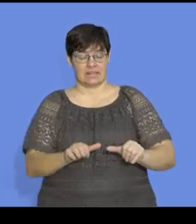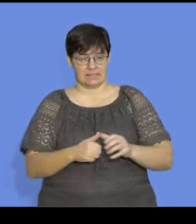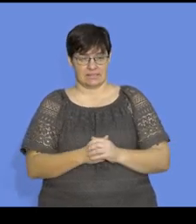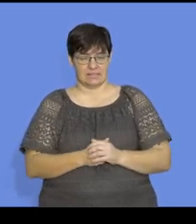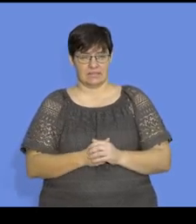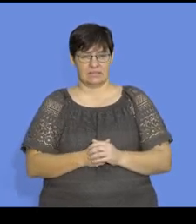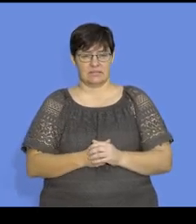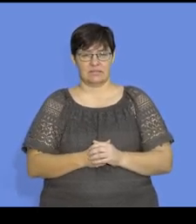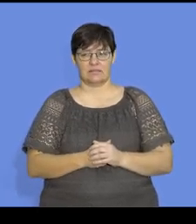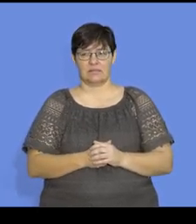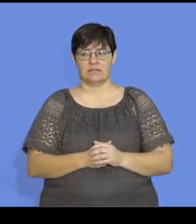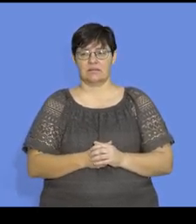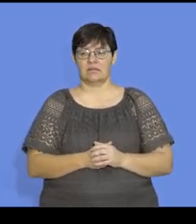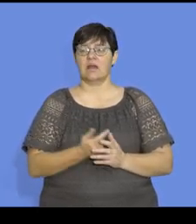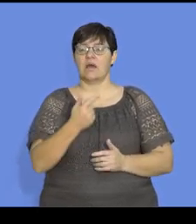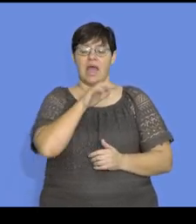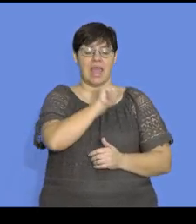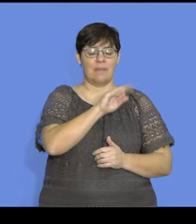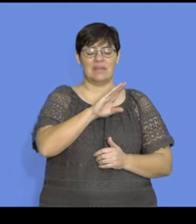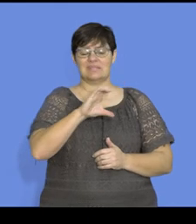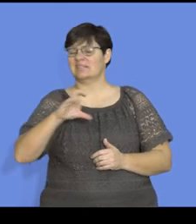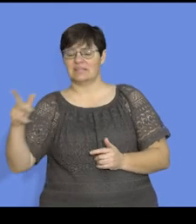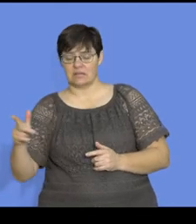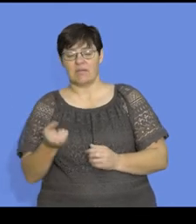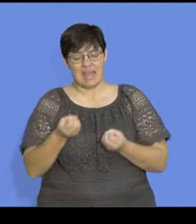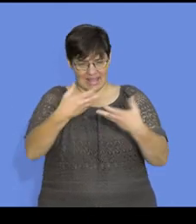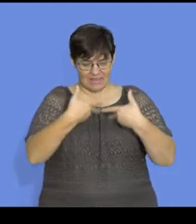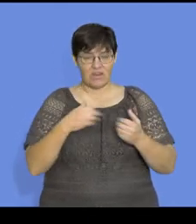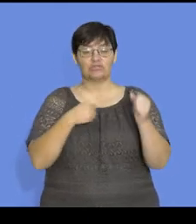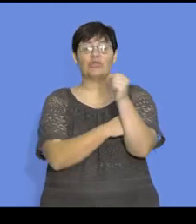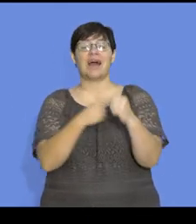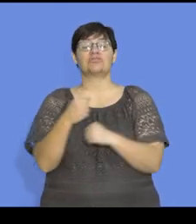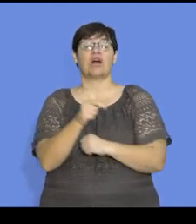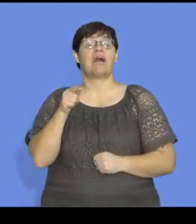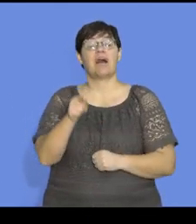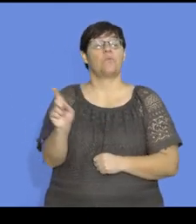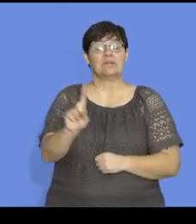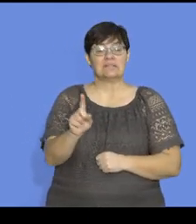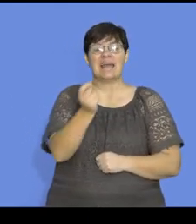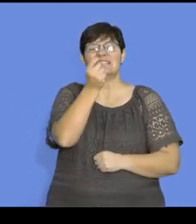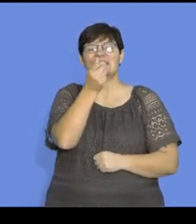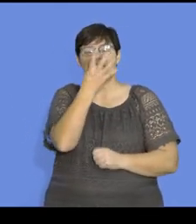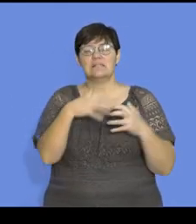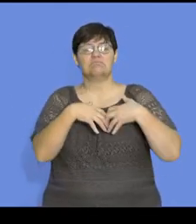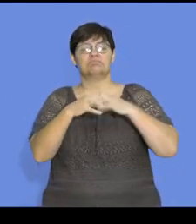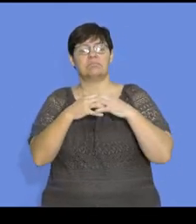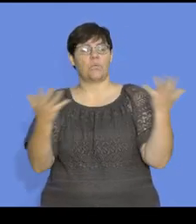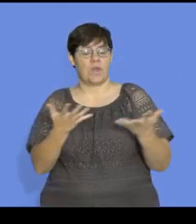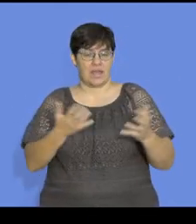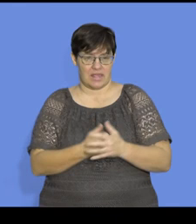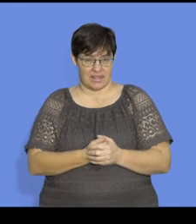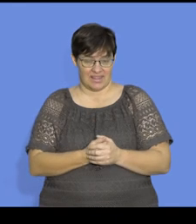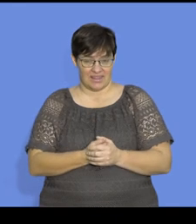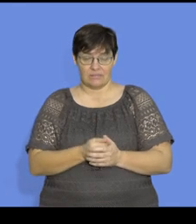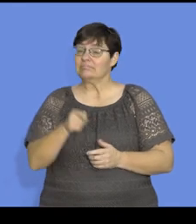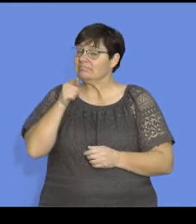give the letter only, of the structure where the seed is formed. Now, I said to you that's a